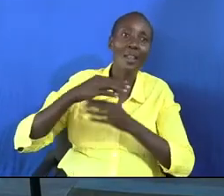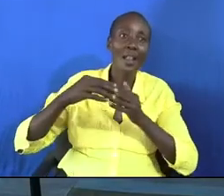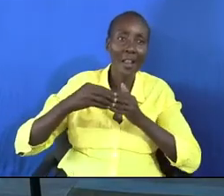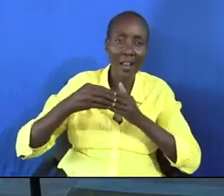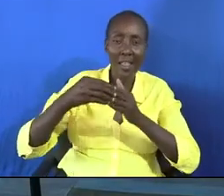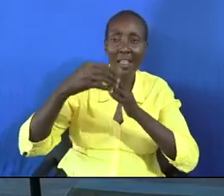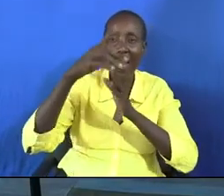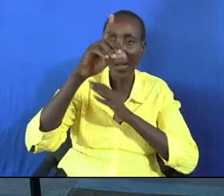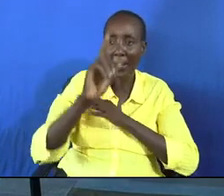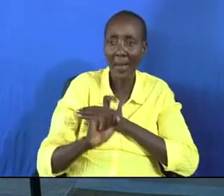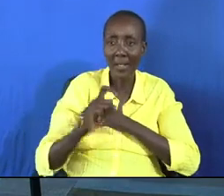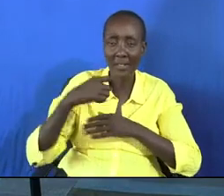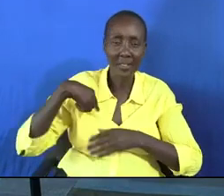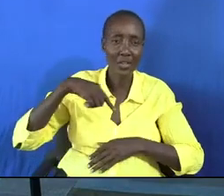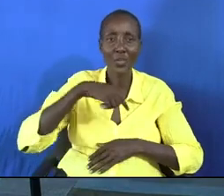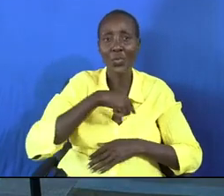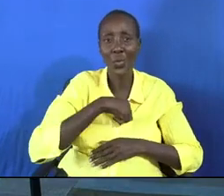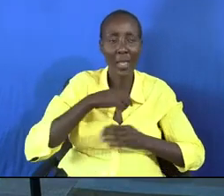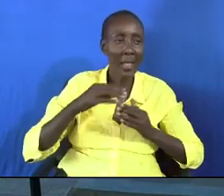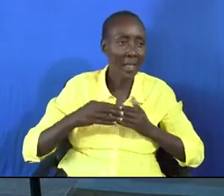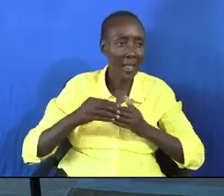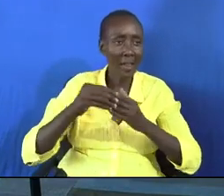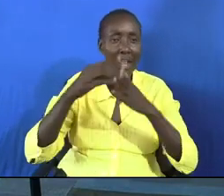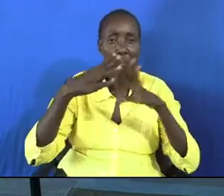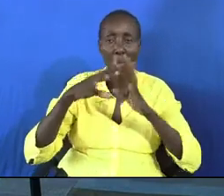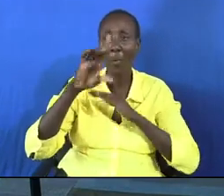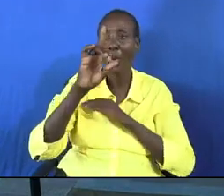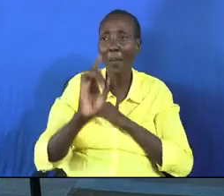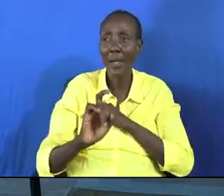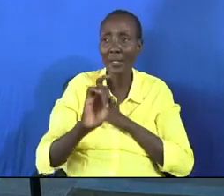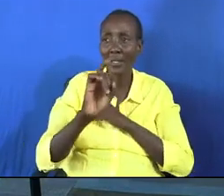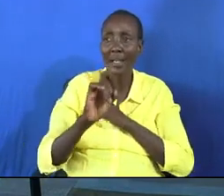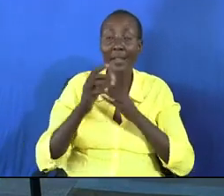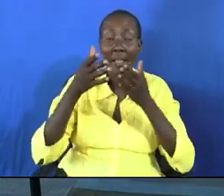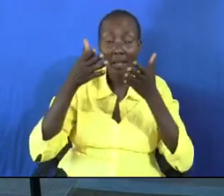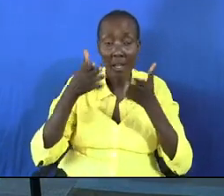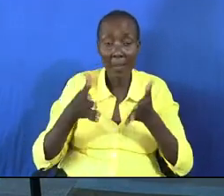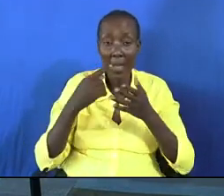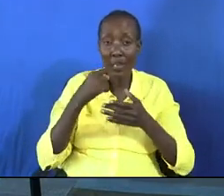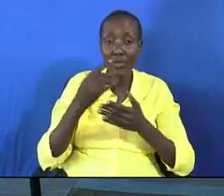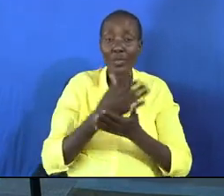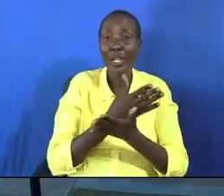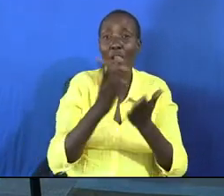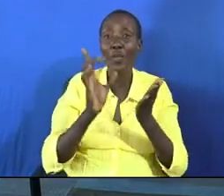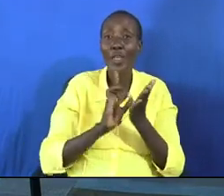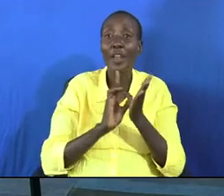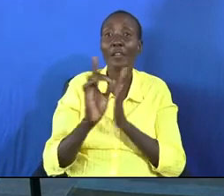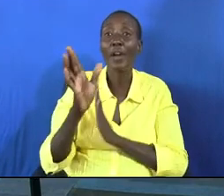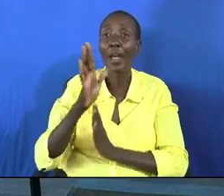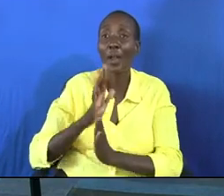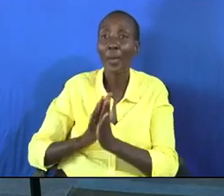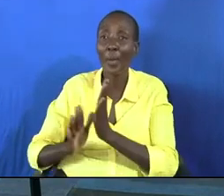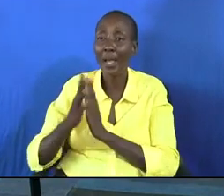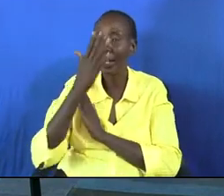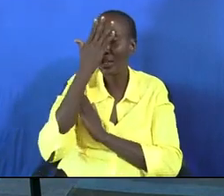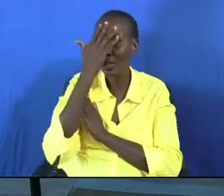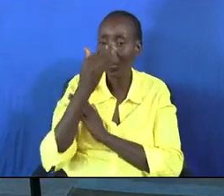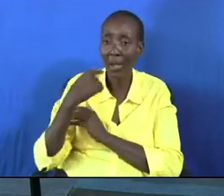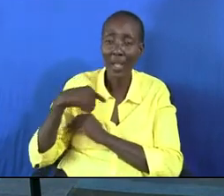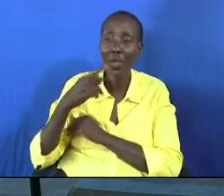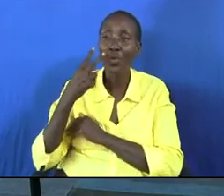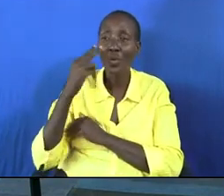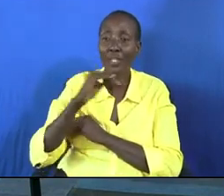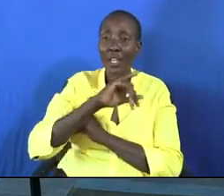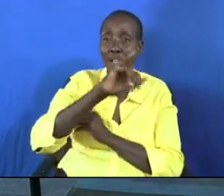leading. We are the ones who need to lead people. That I should be here to tell you divine strategies. Because we see